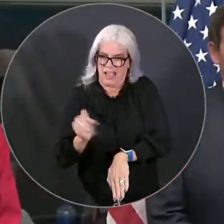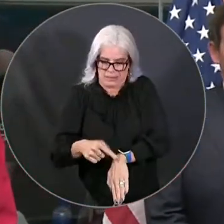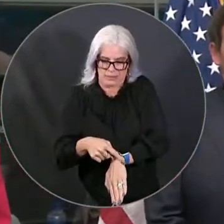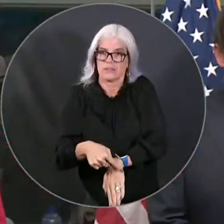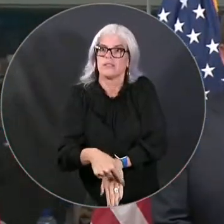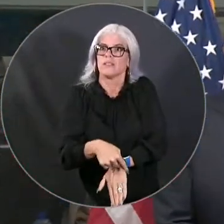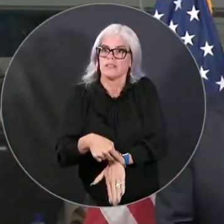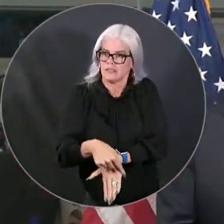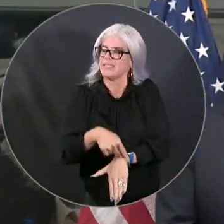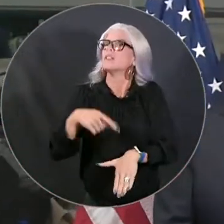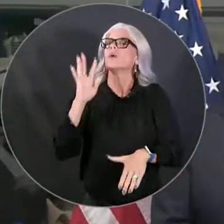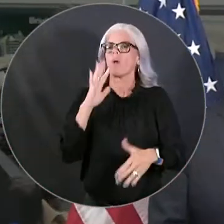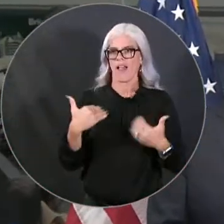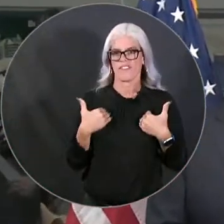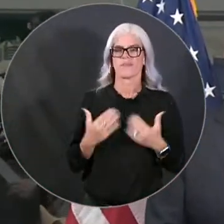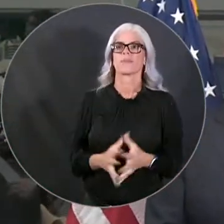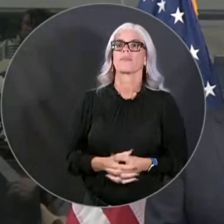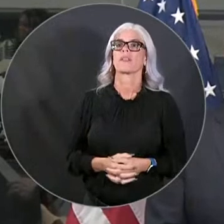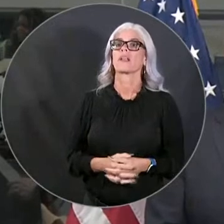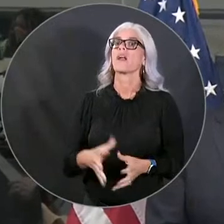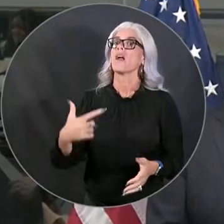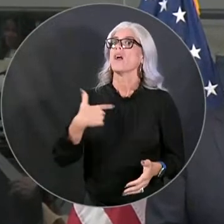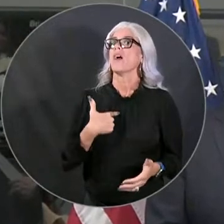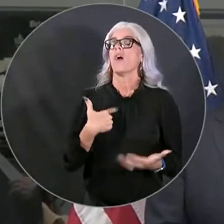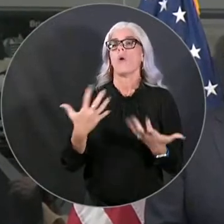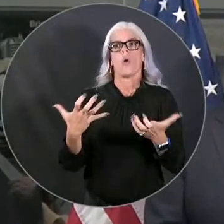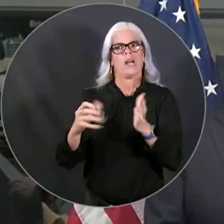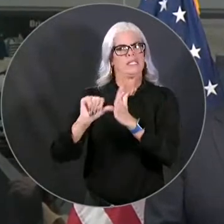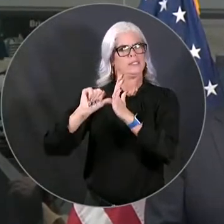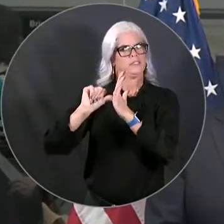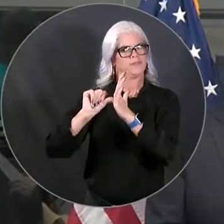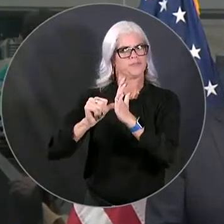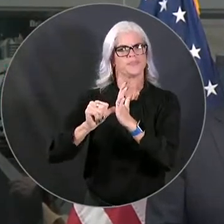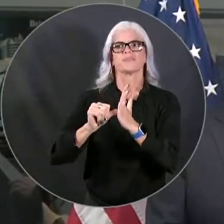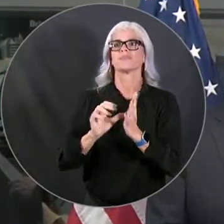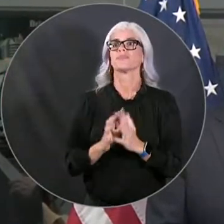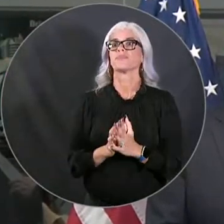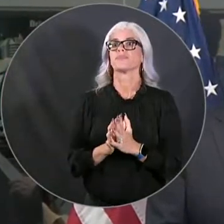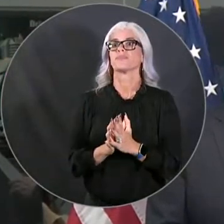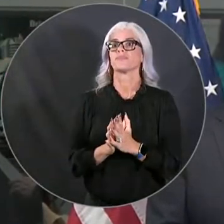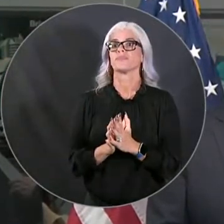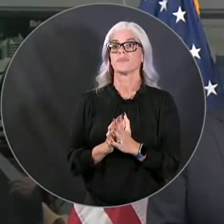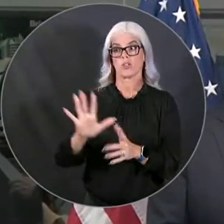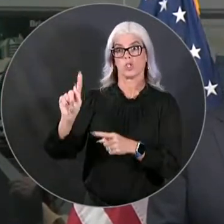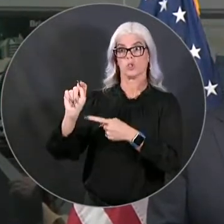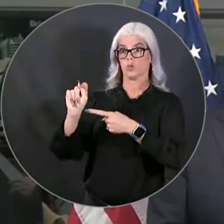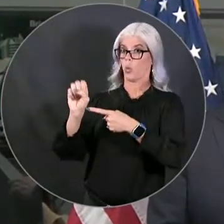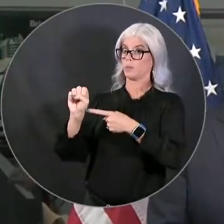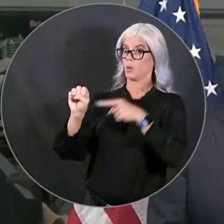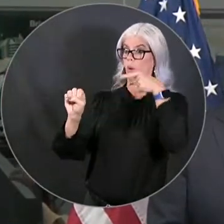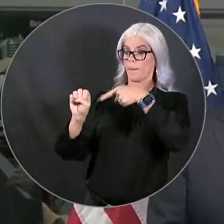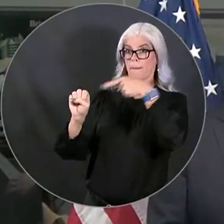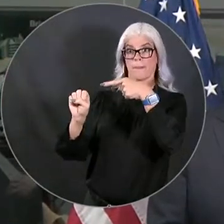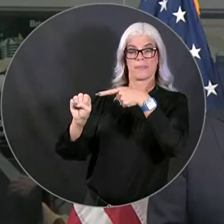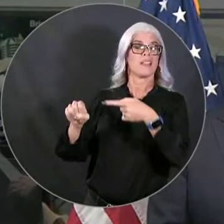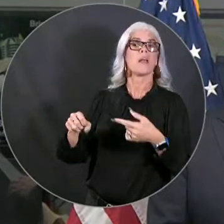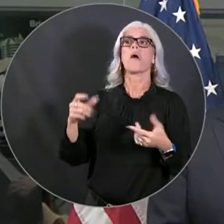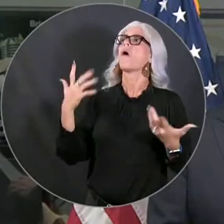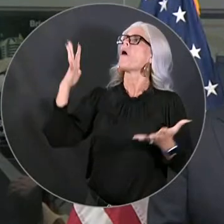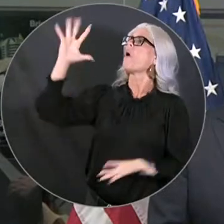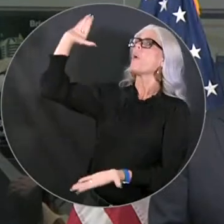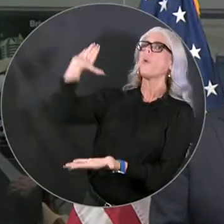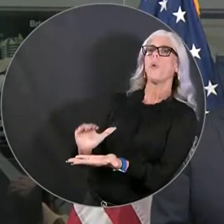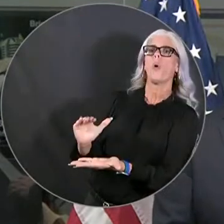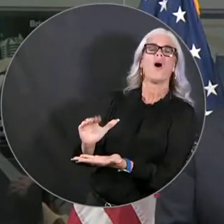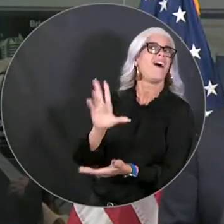to emphasize that the storm still poses a major threat to the state, including Central Florida right now and